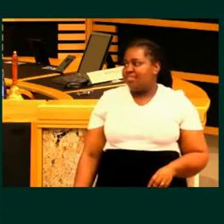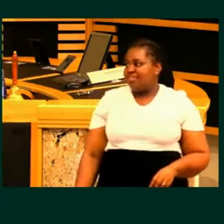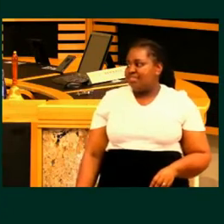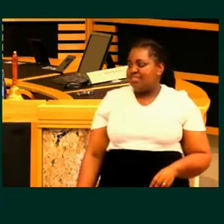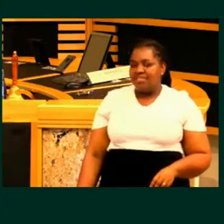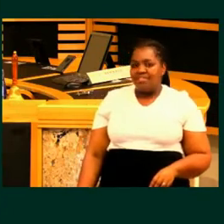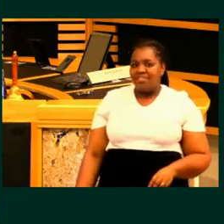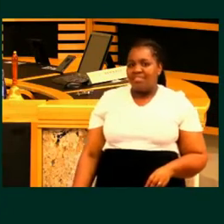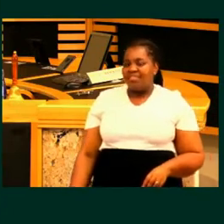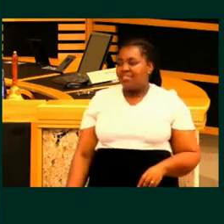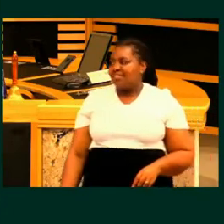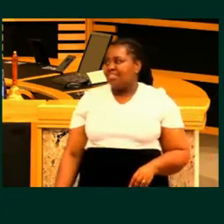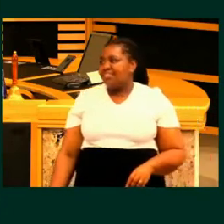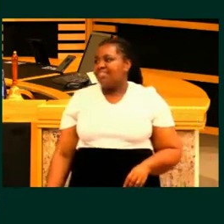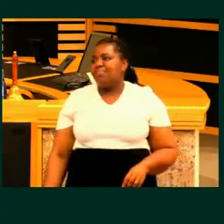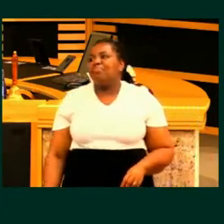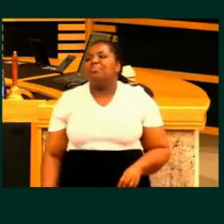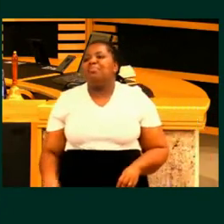therefore